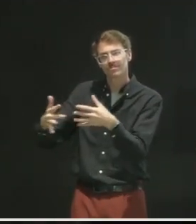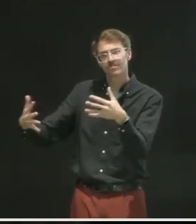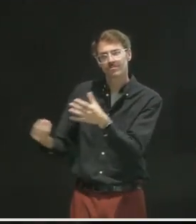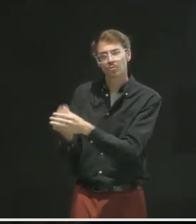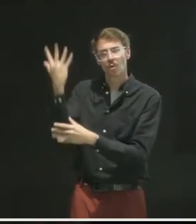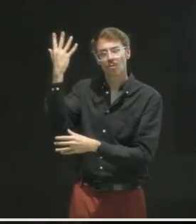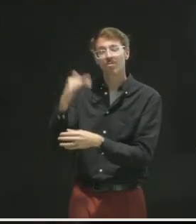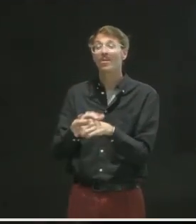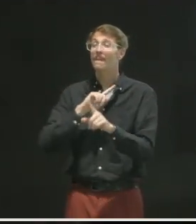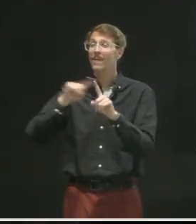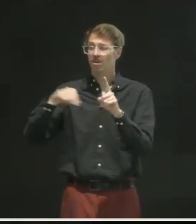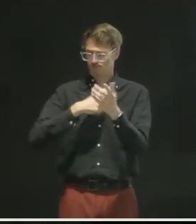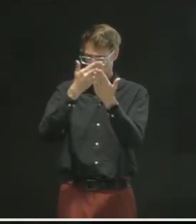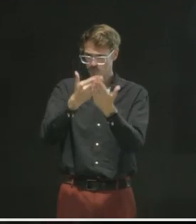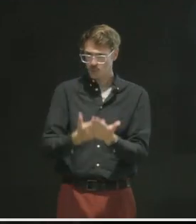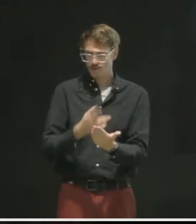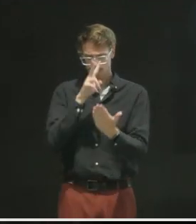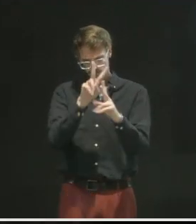preventable.